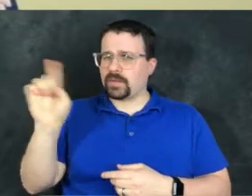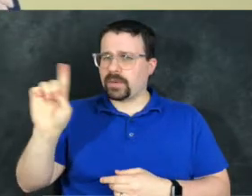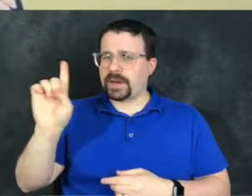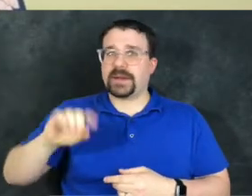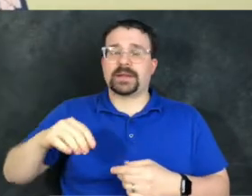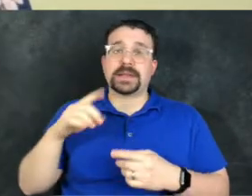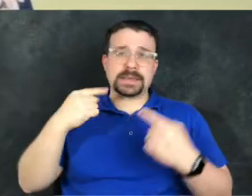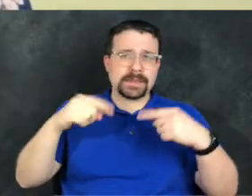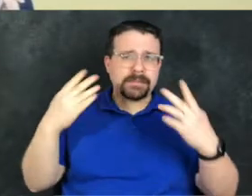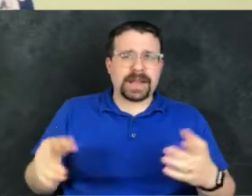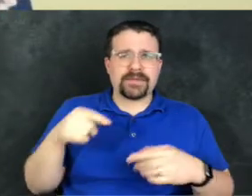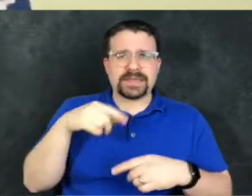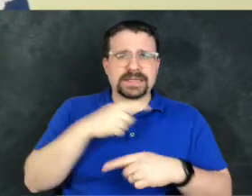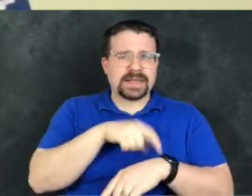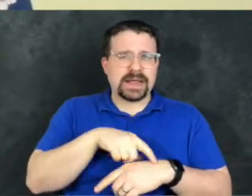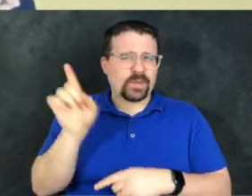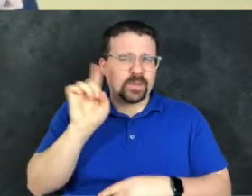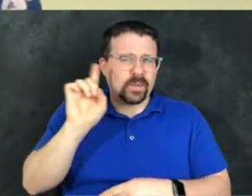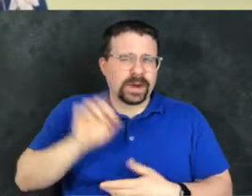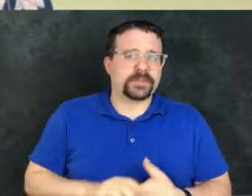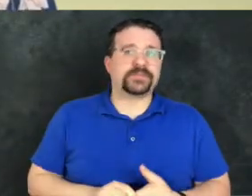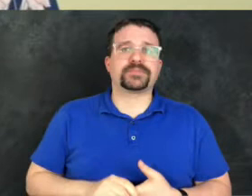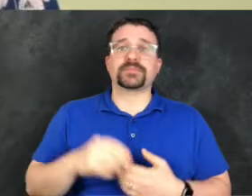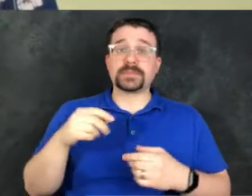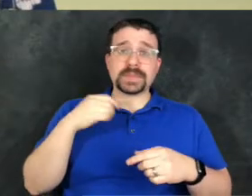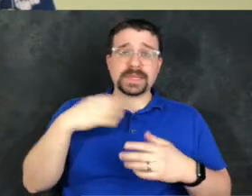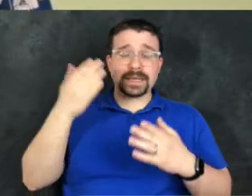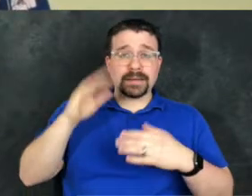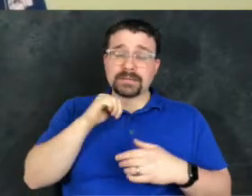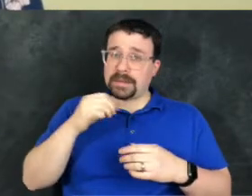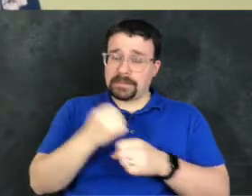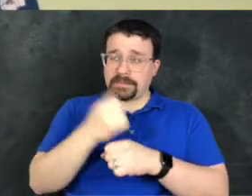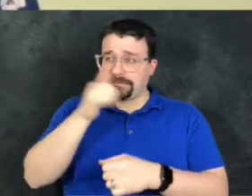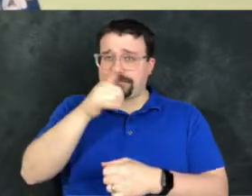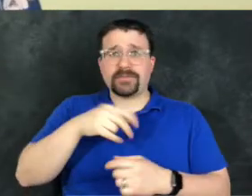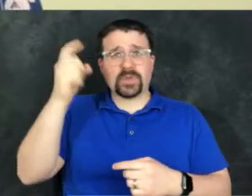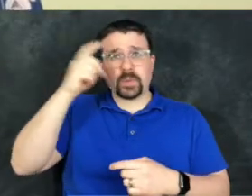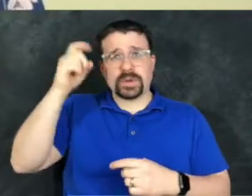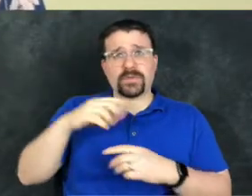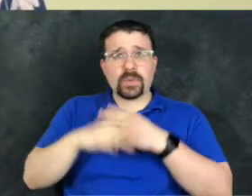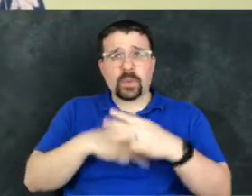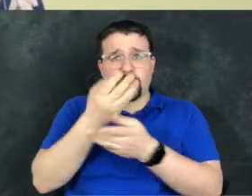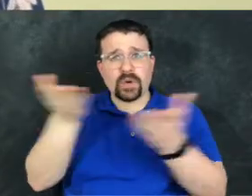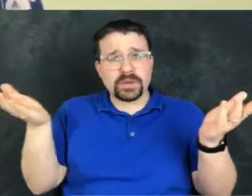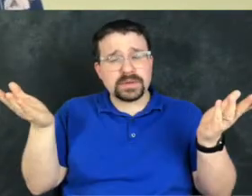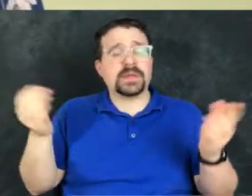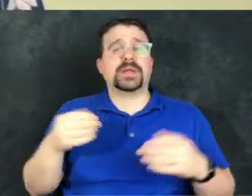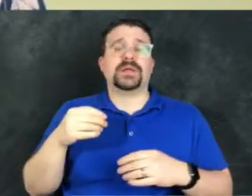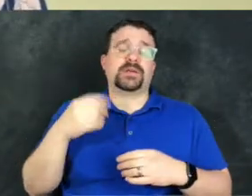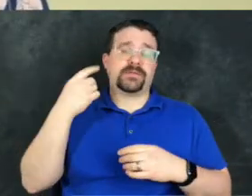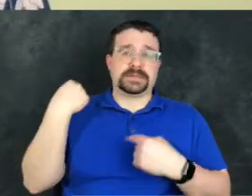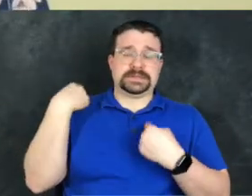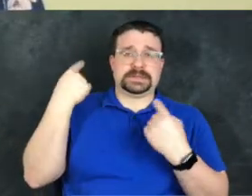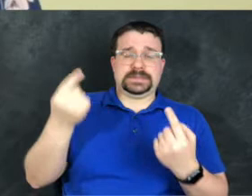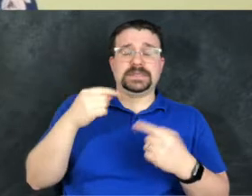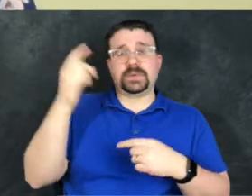is the scribe? Where is the debater of this age? Has not God made foolish the wisdom of the